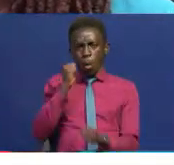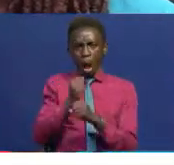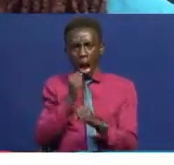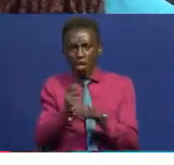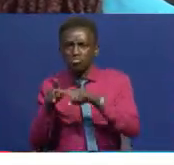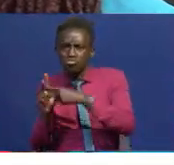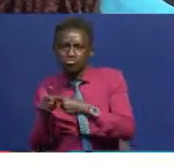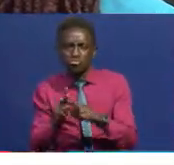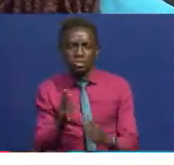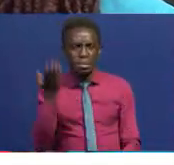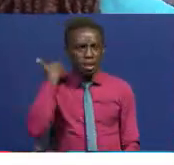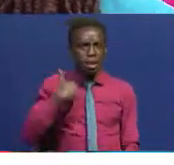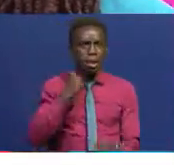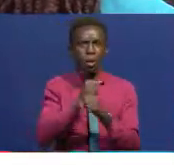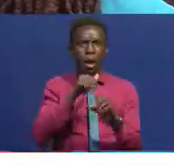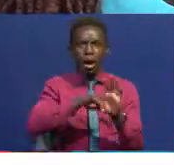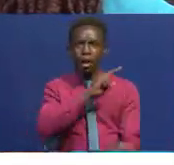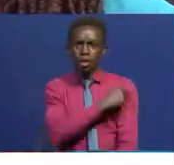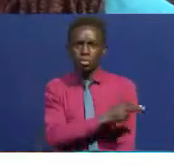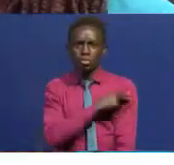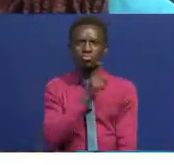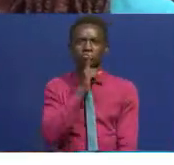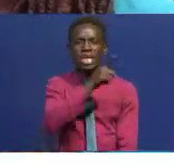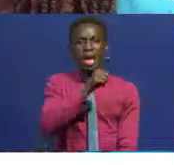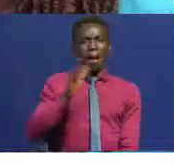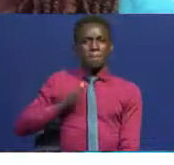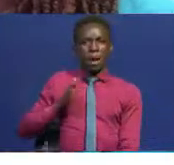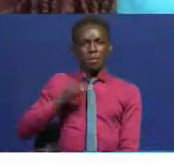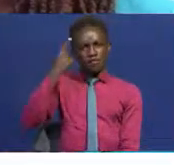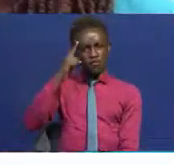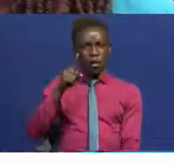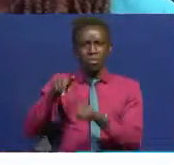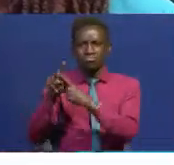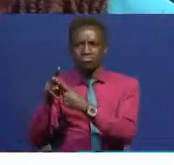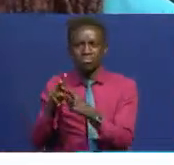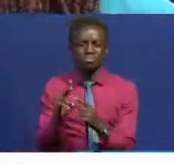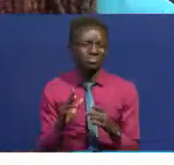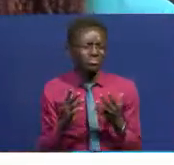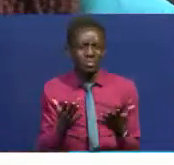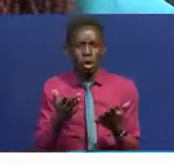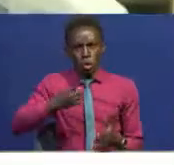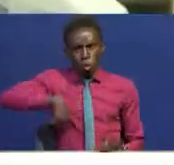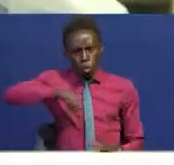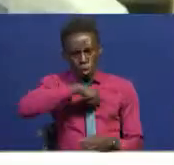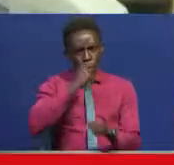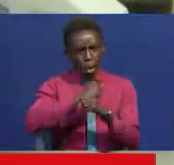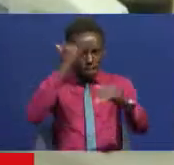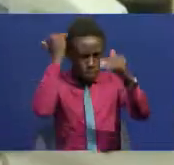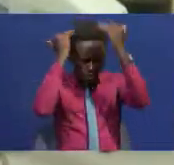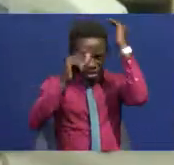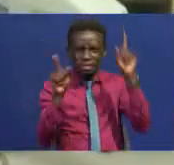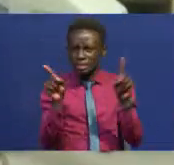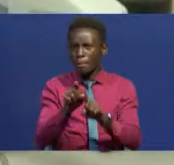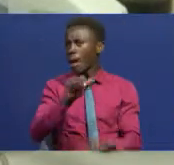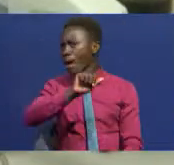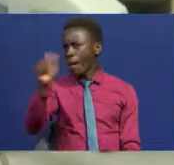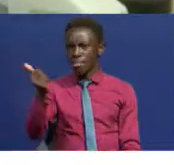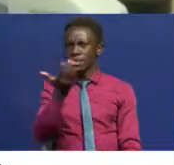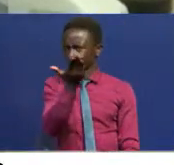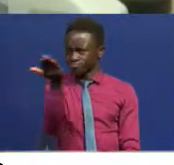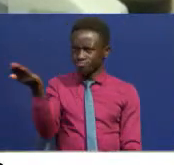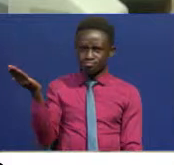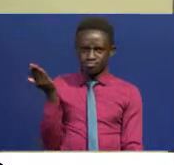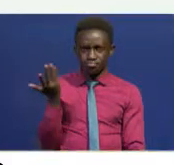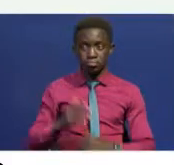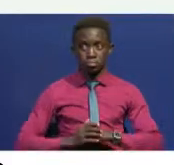and they used to term me as Mama Wa Maintenance. We are professionals like just like any other. This shortage has largely